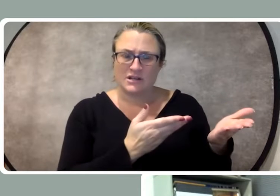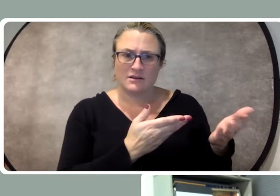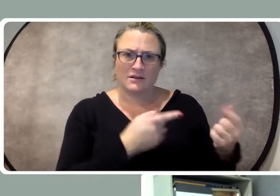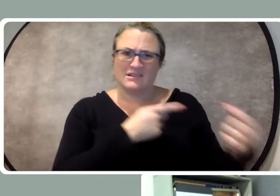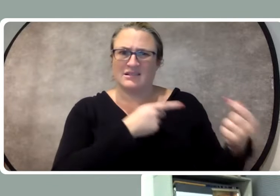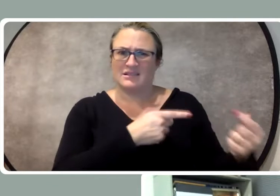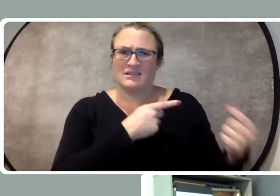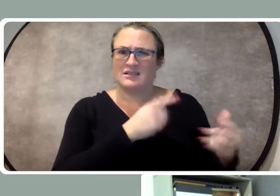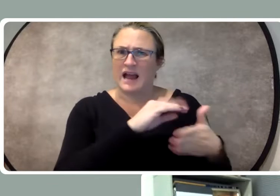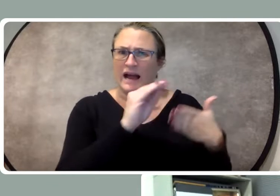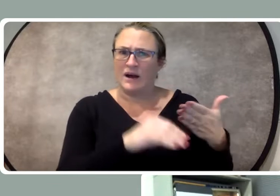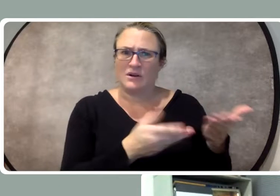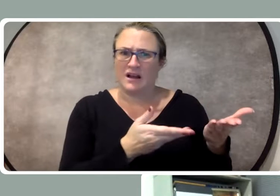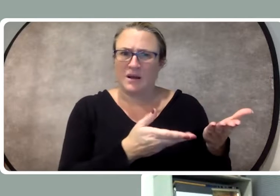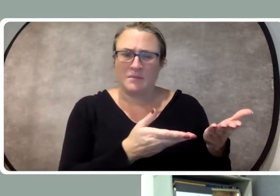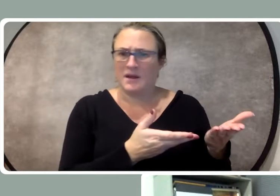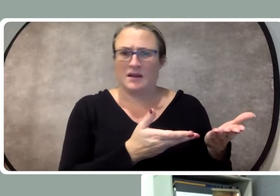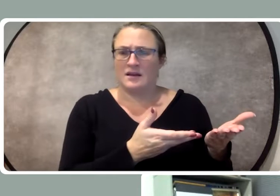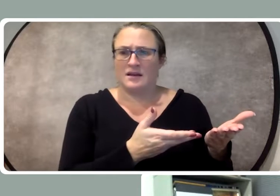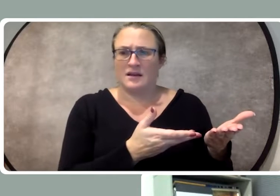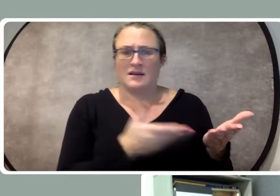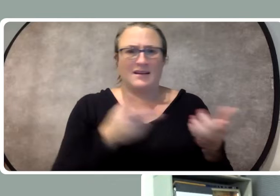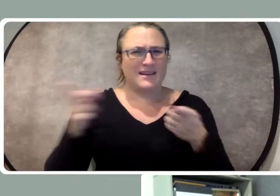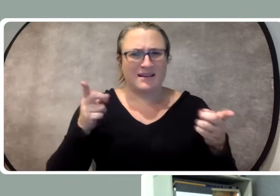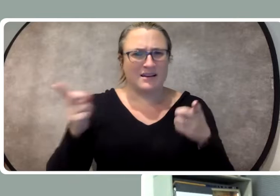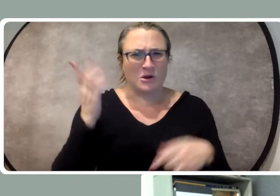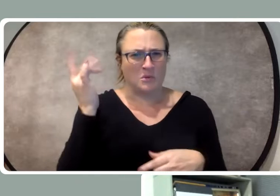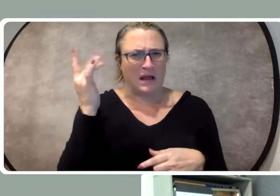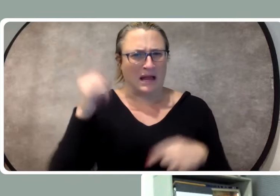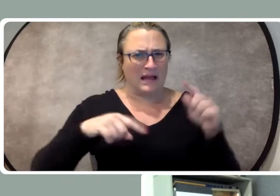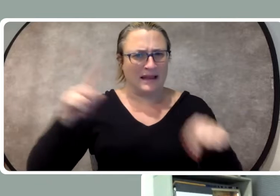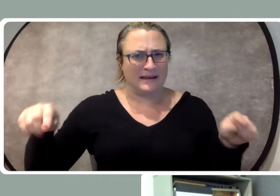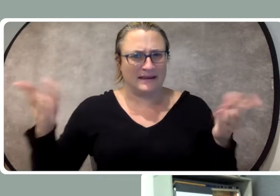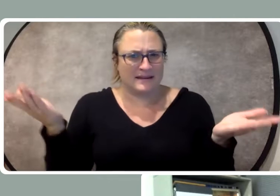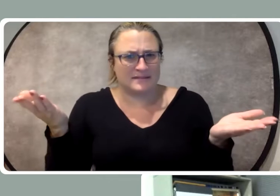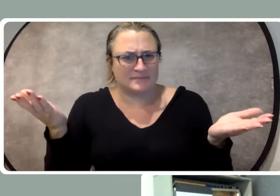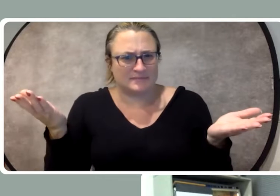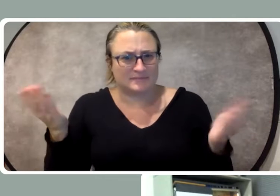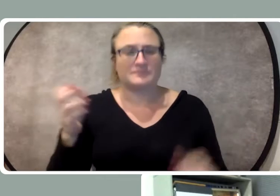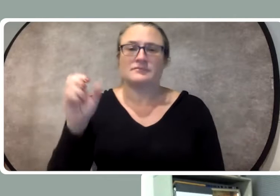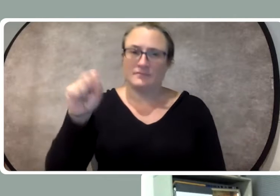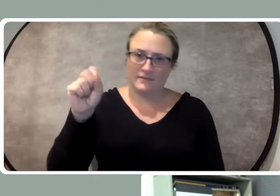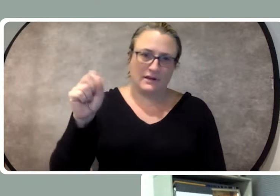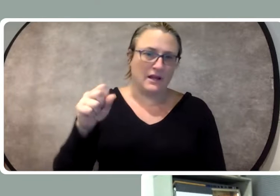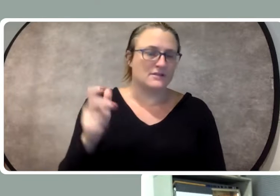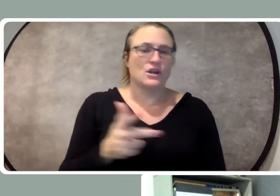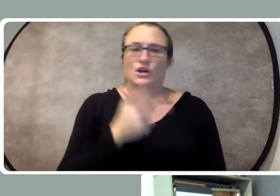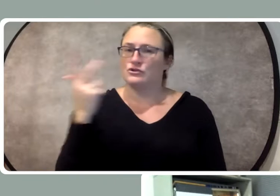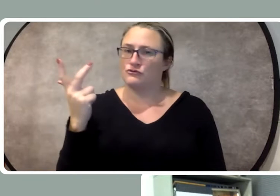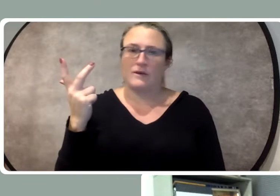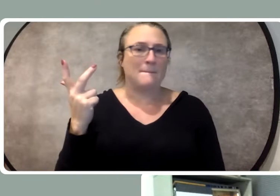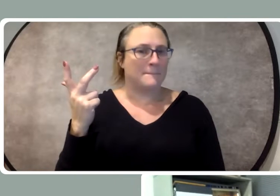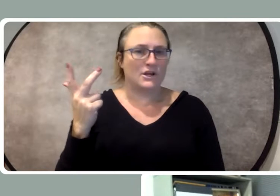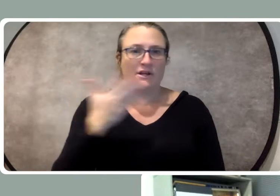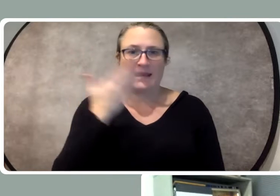good outcome, and we really don't have a good understanding of that. So absolutely, triple negative breast cancer is very,